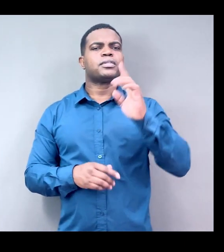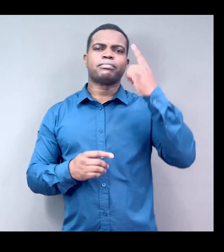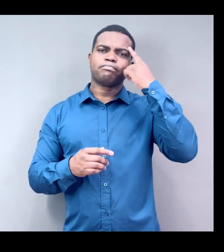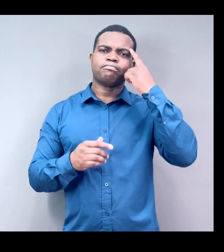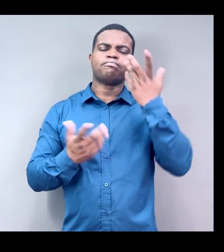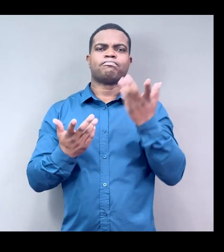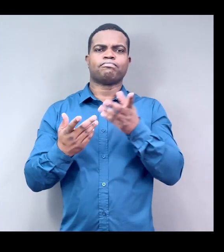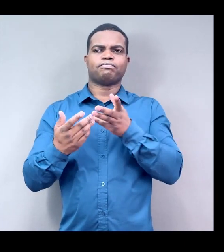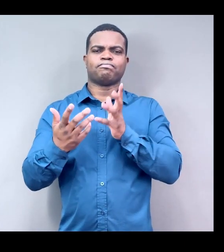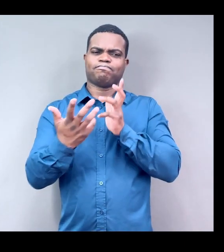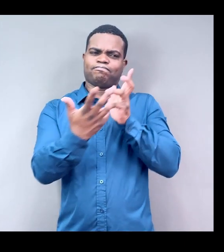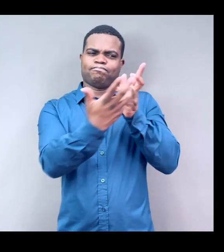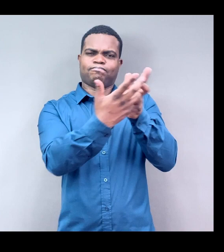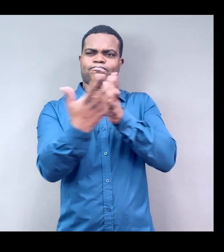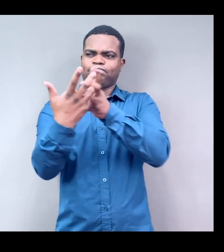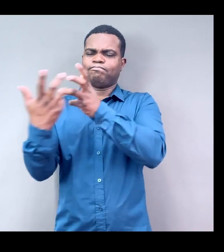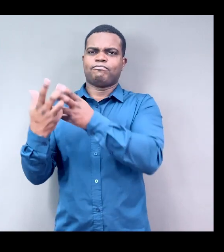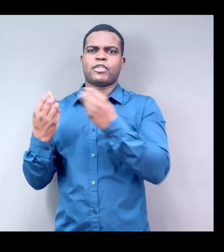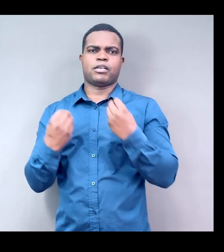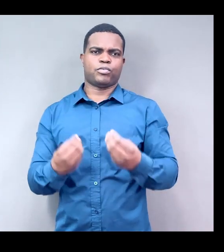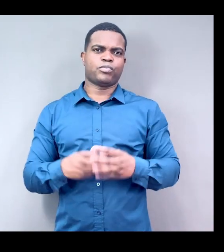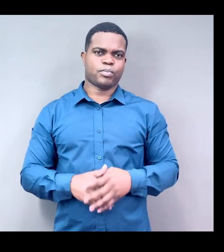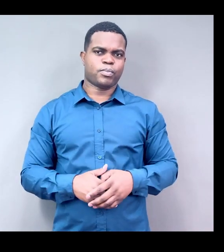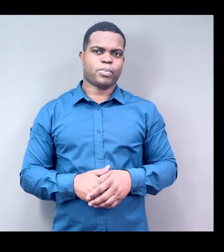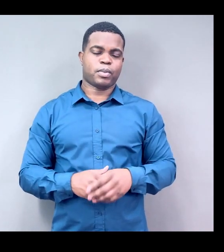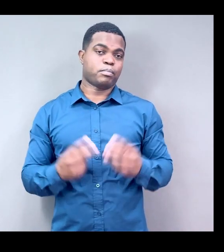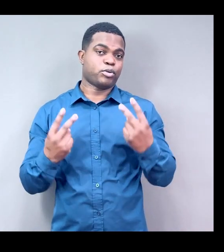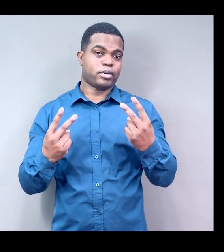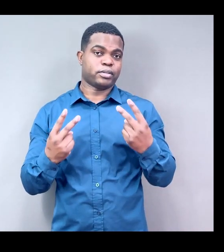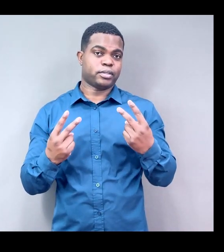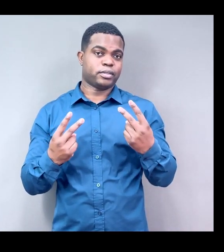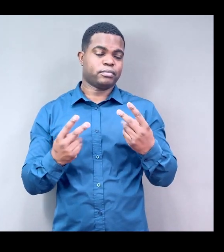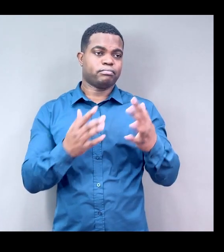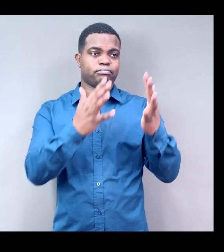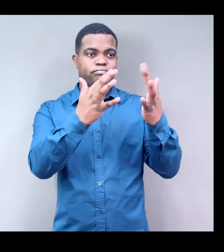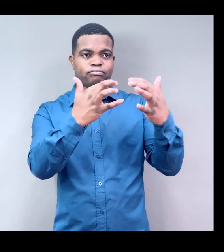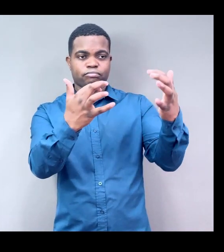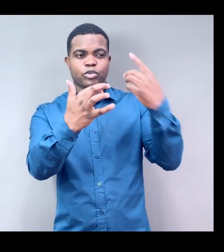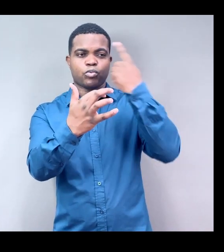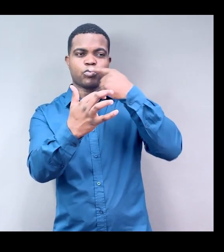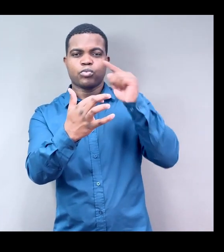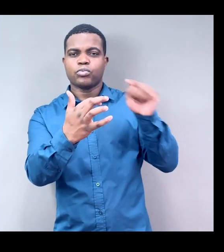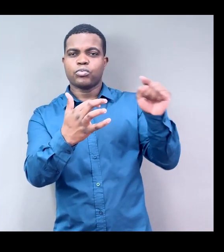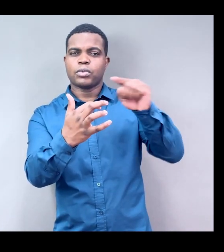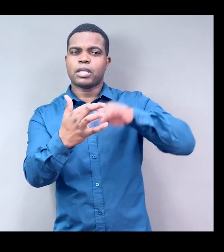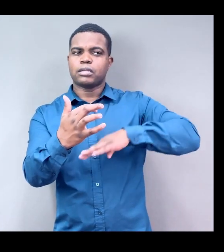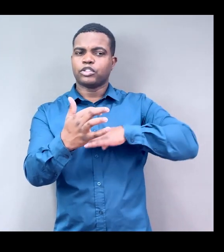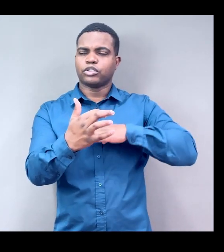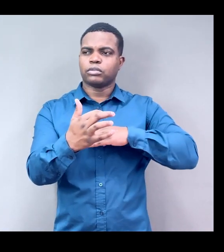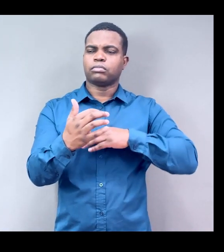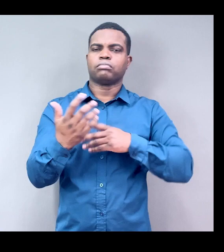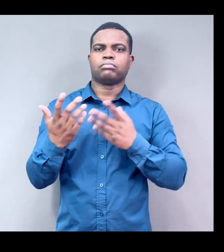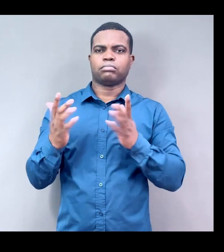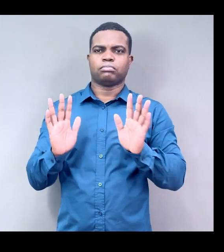you need to explore different methods that suit your